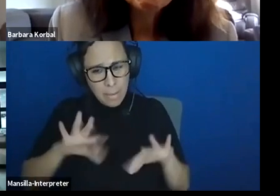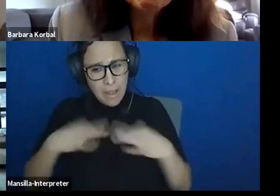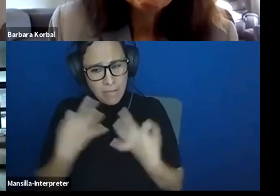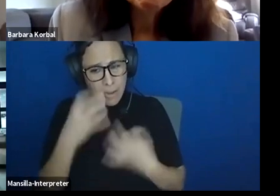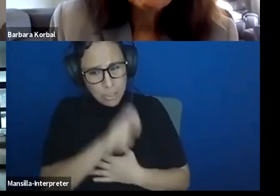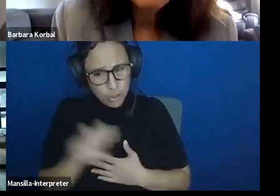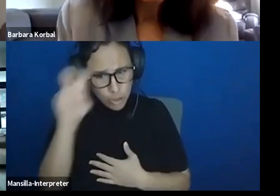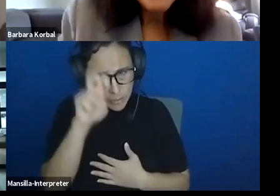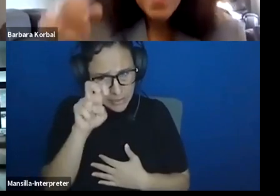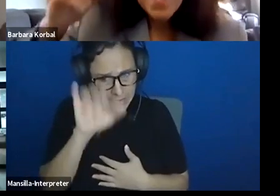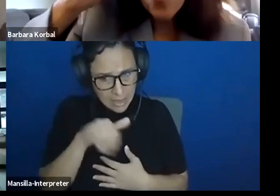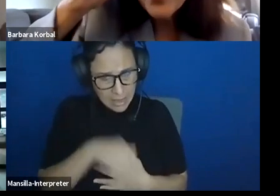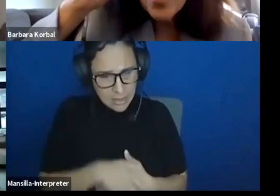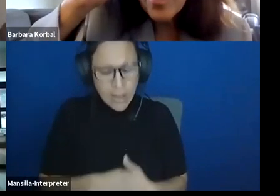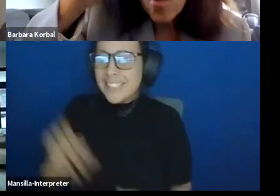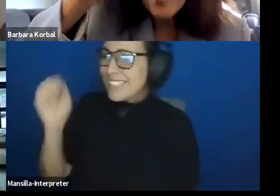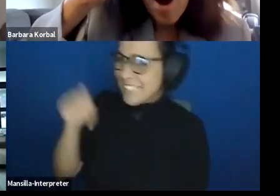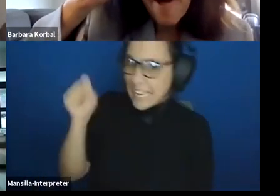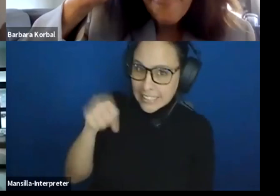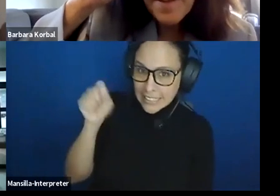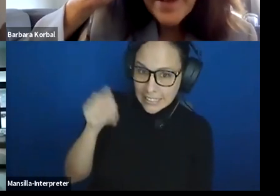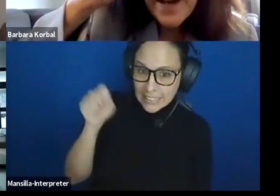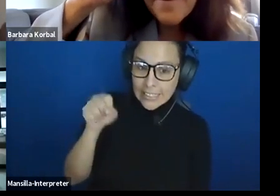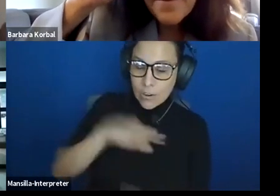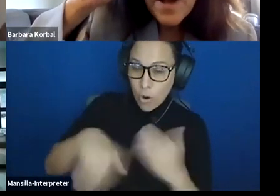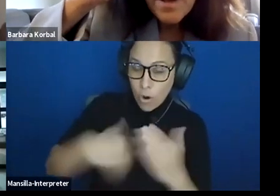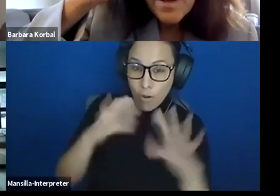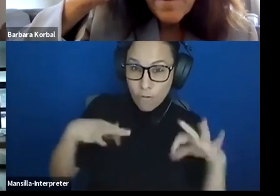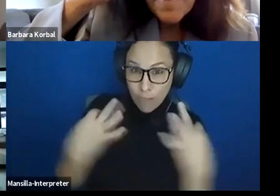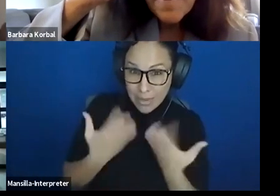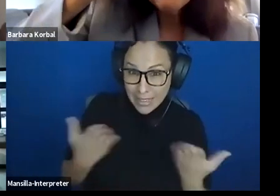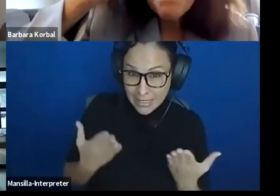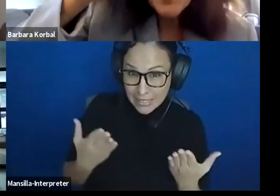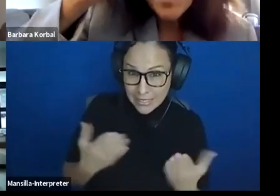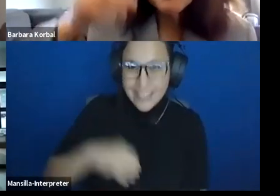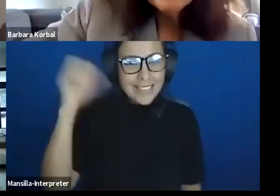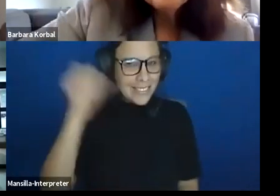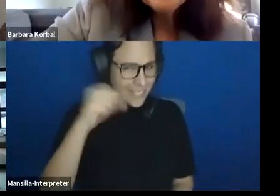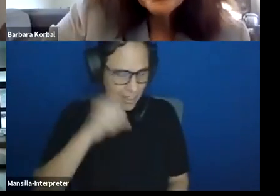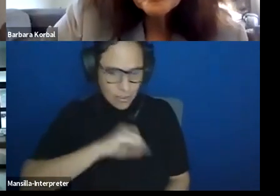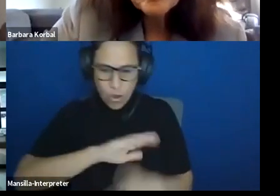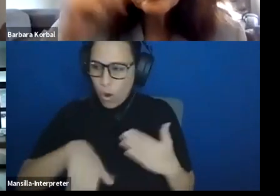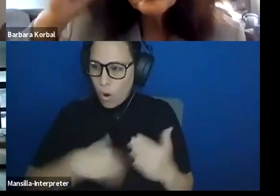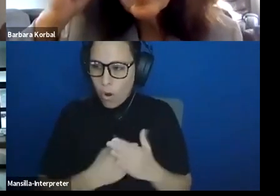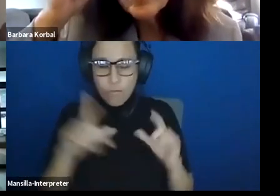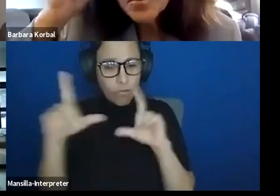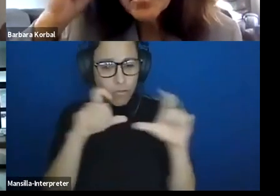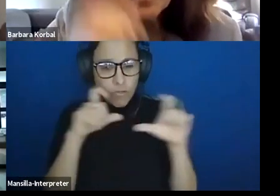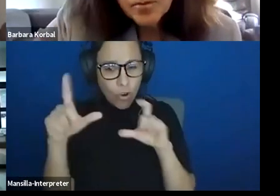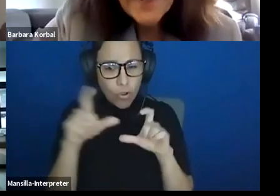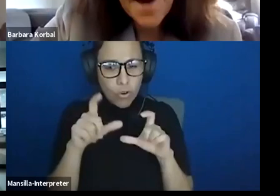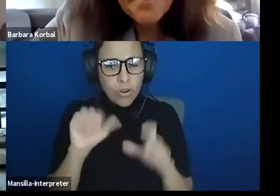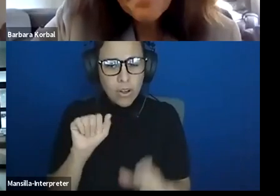trips? Yeah, those were they all family stuff? Yeah, it's all, they were photograph